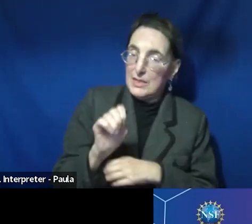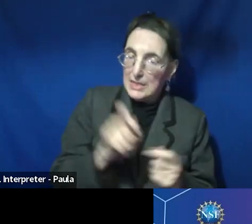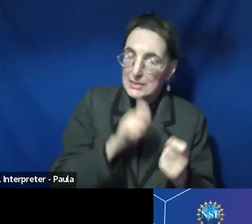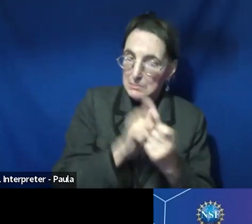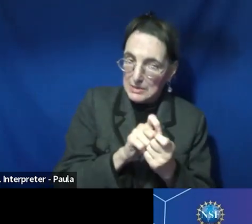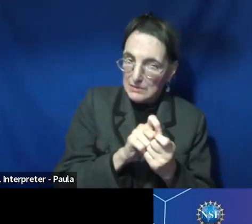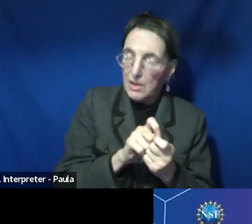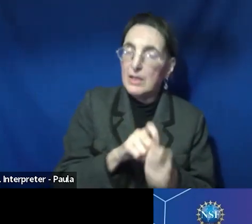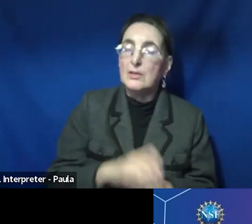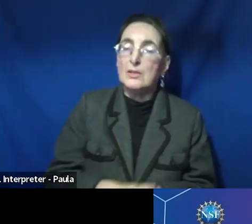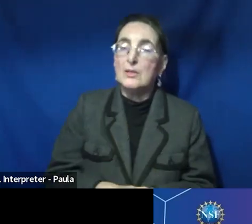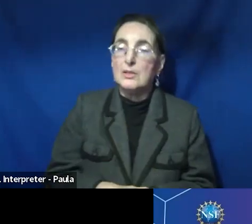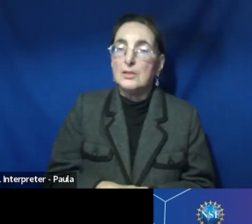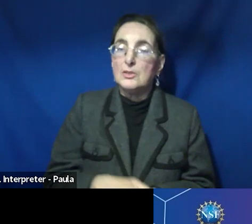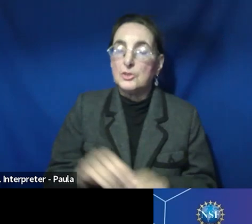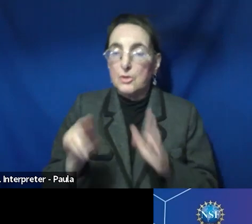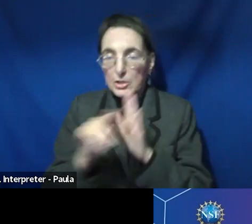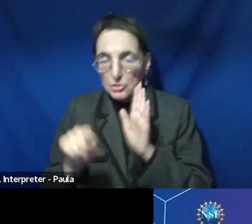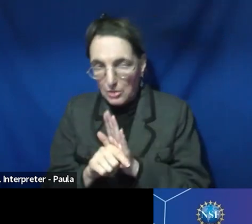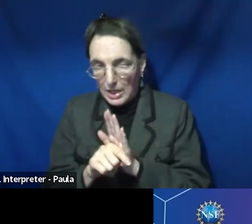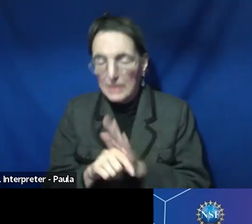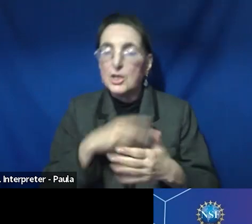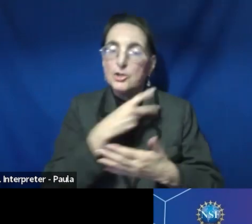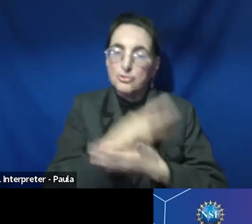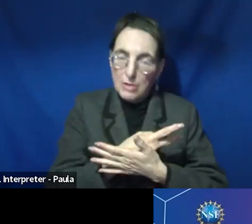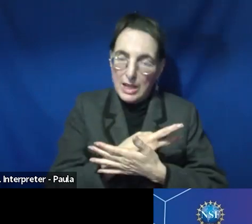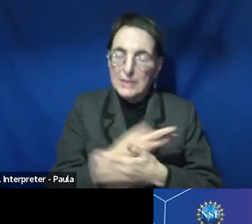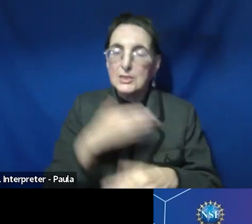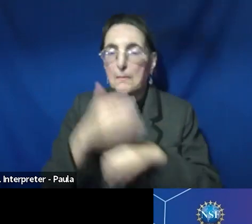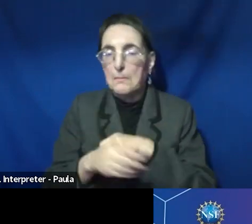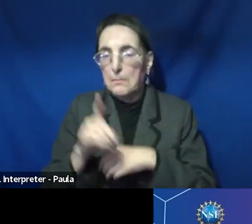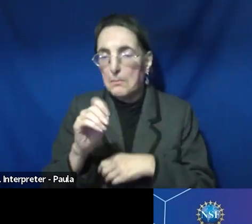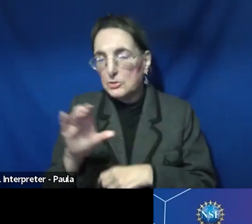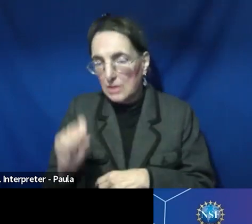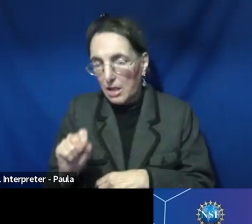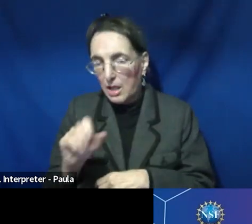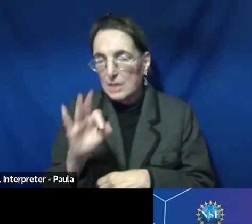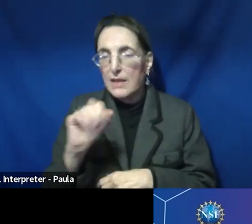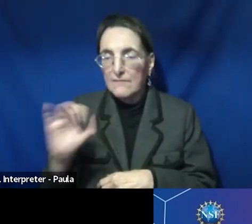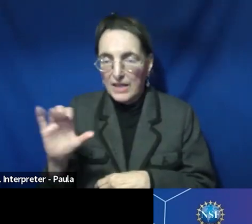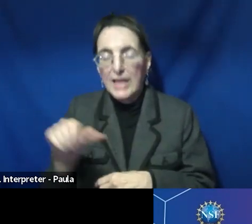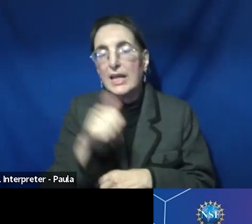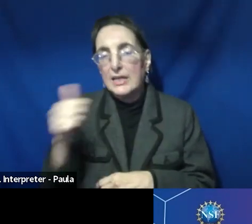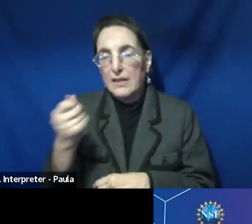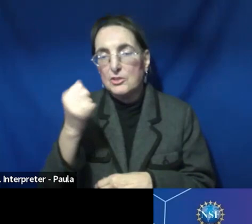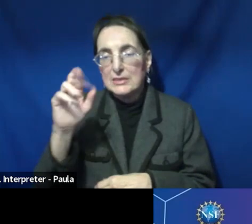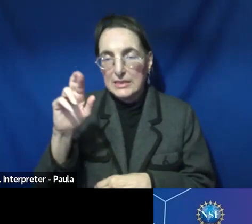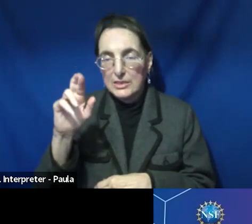to undergrads, grads, postdocs, faculty, and other senior